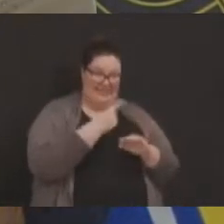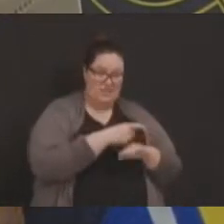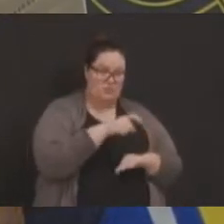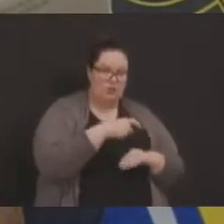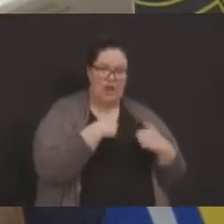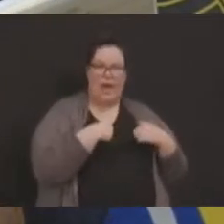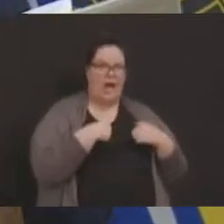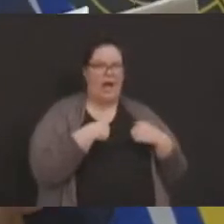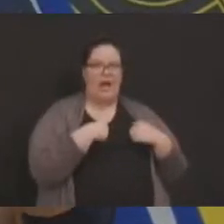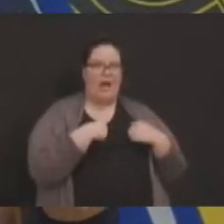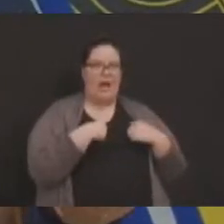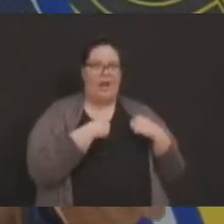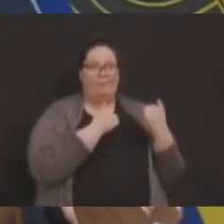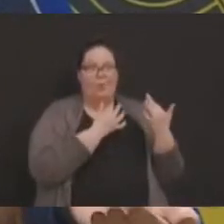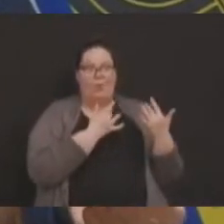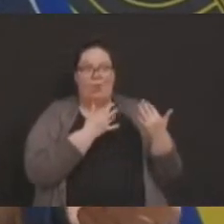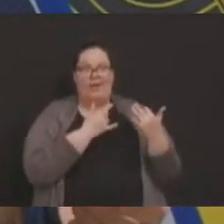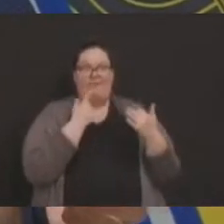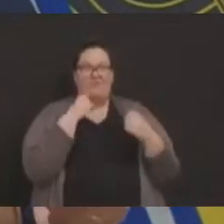follow-up?